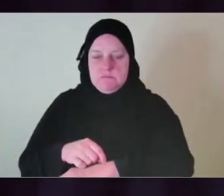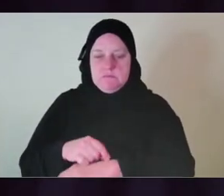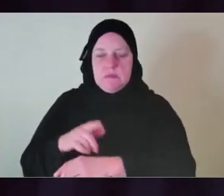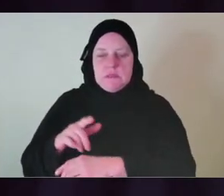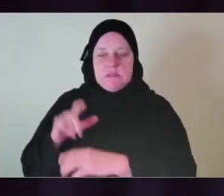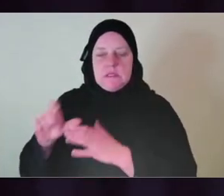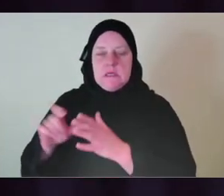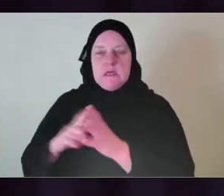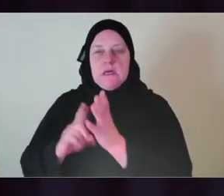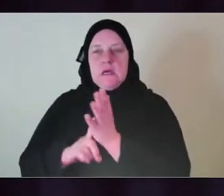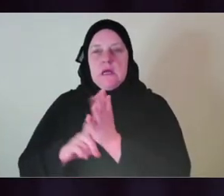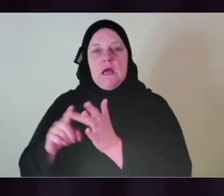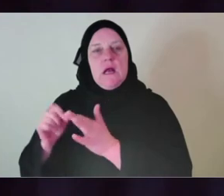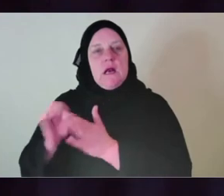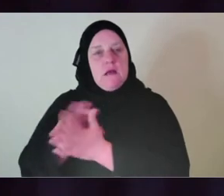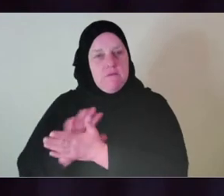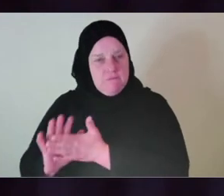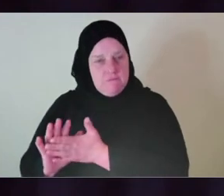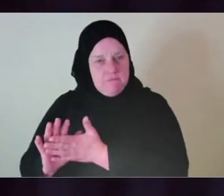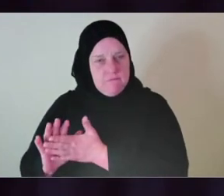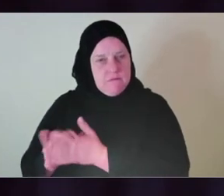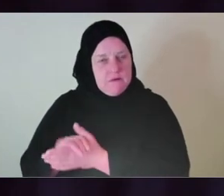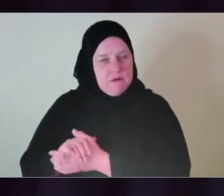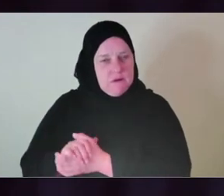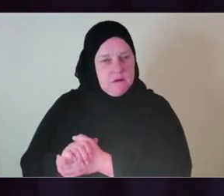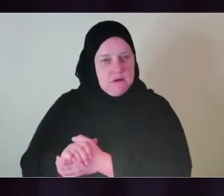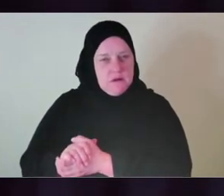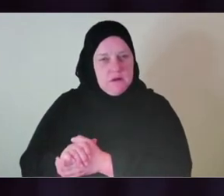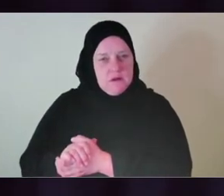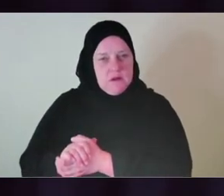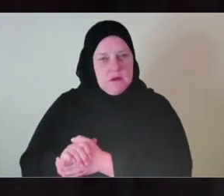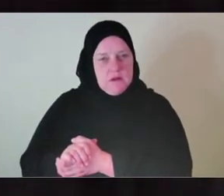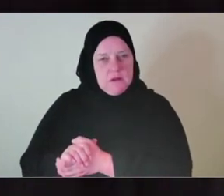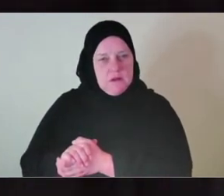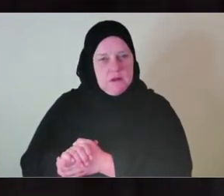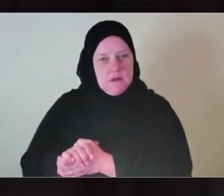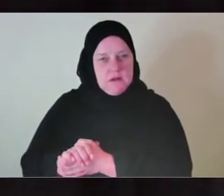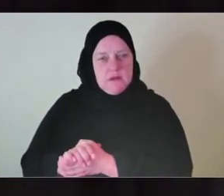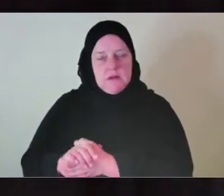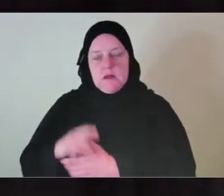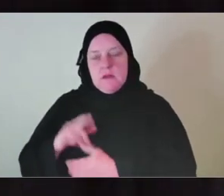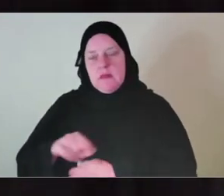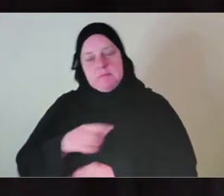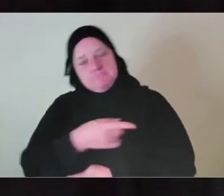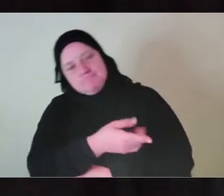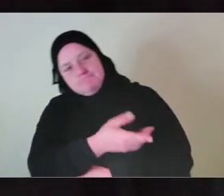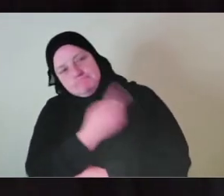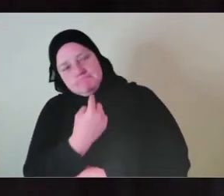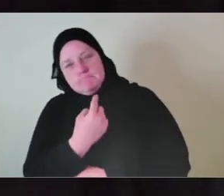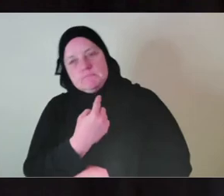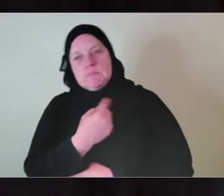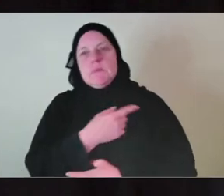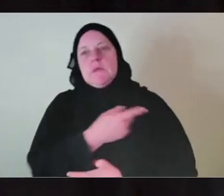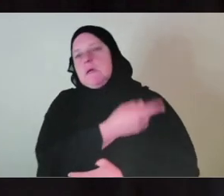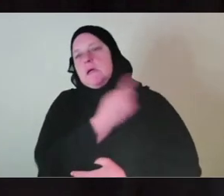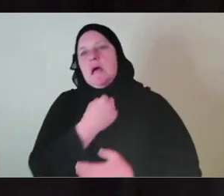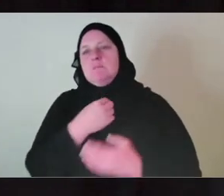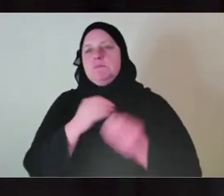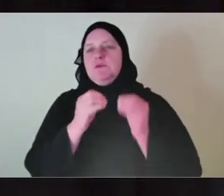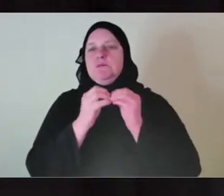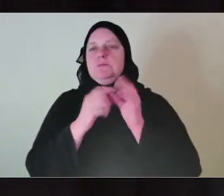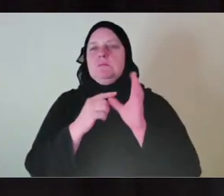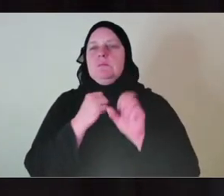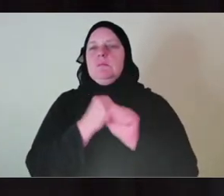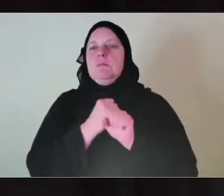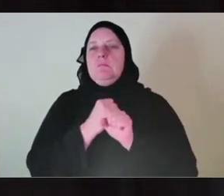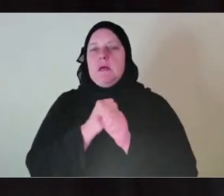the time of Al-Mu'tasim, he was summoned to Baghdad from Medina. And when the Imam arrived to